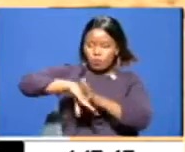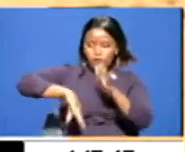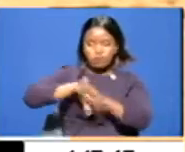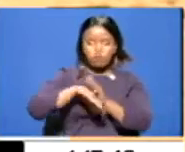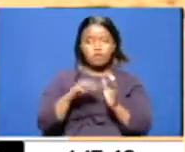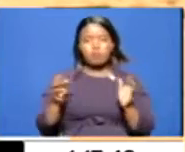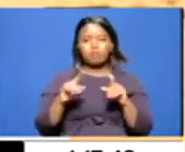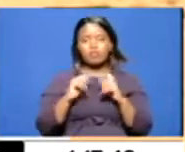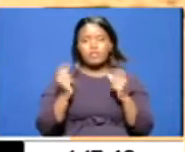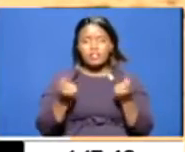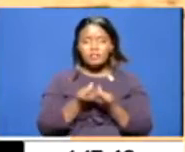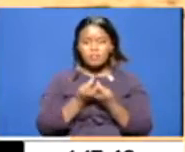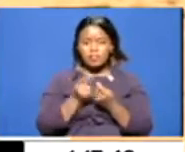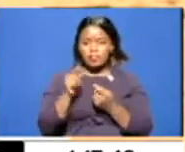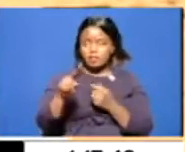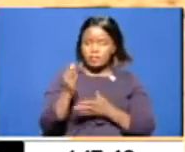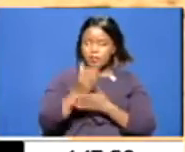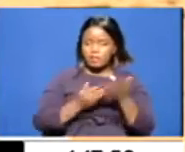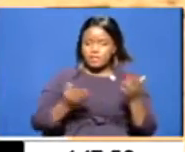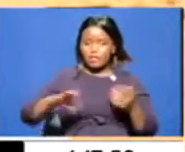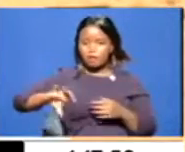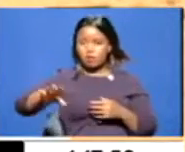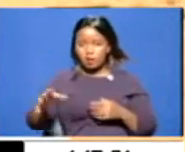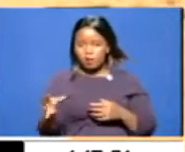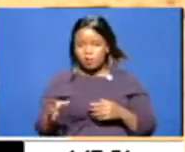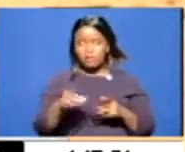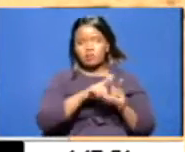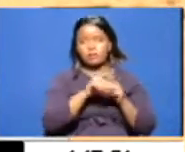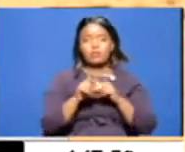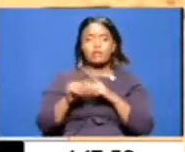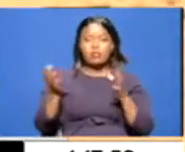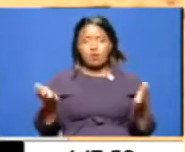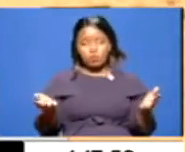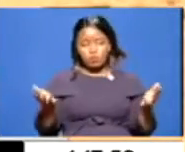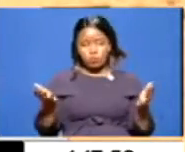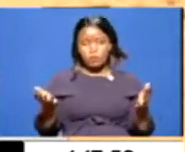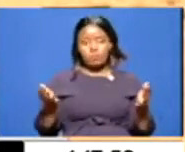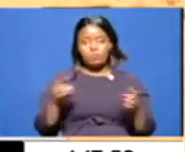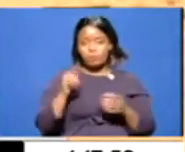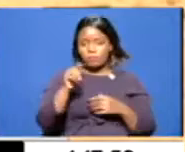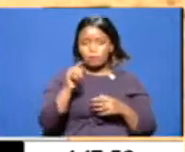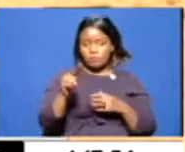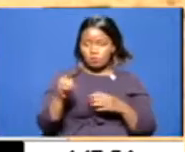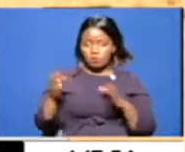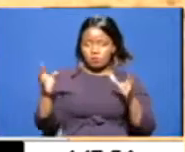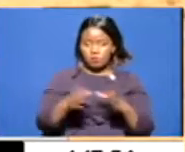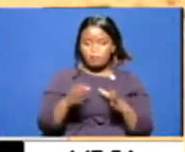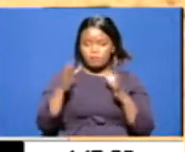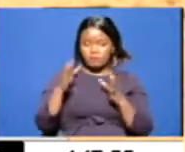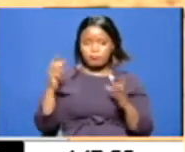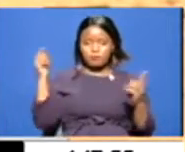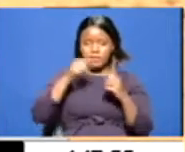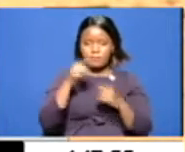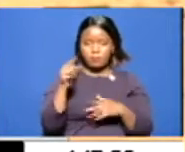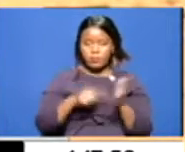in Kirima Sub-County, and this plan is geared towards